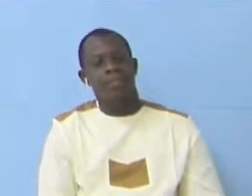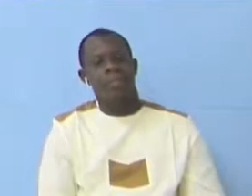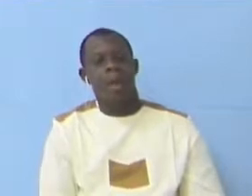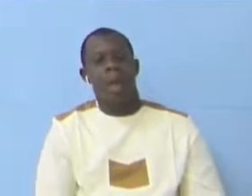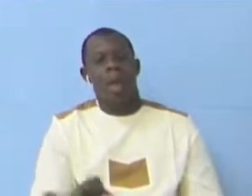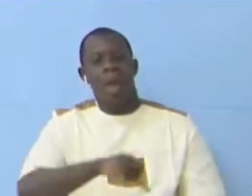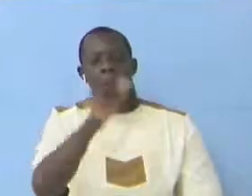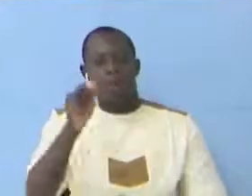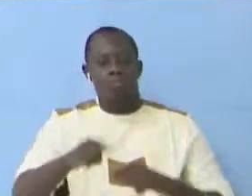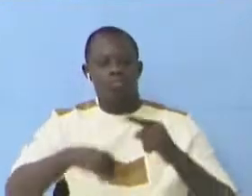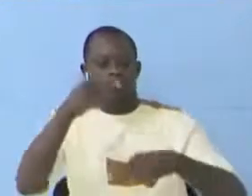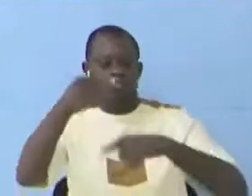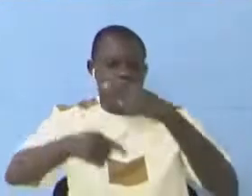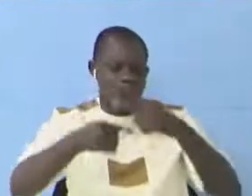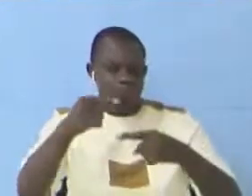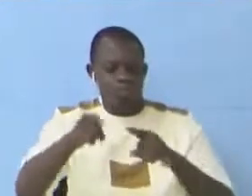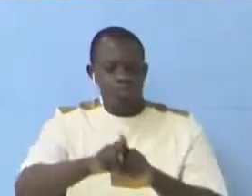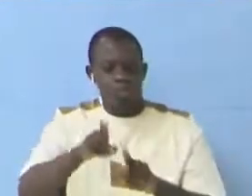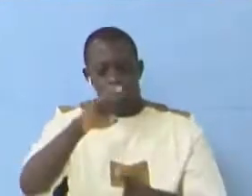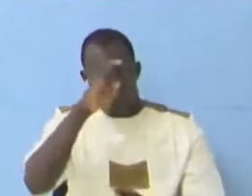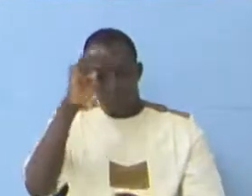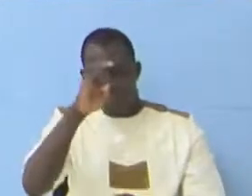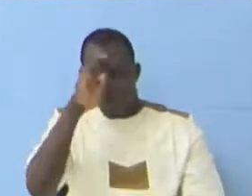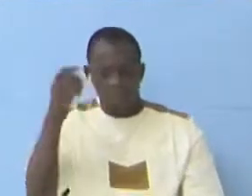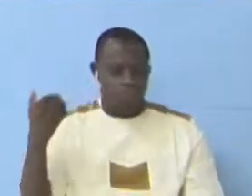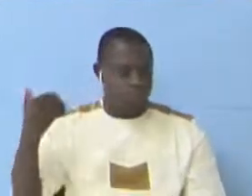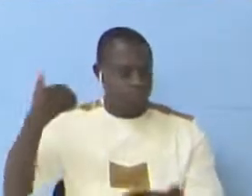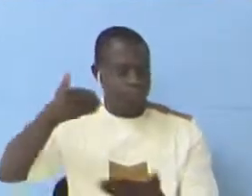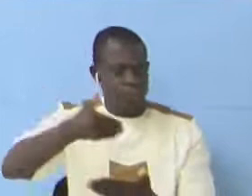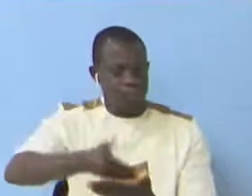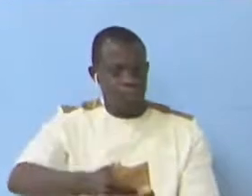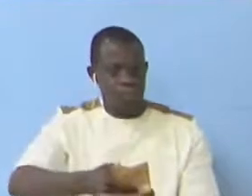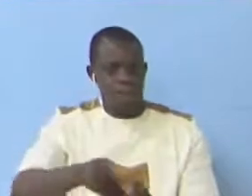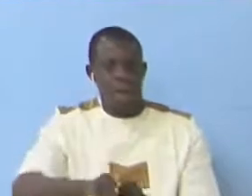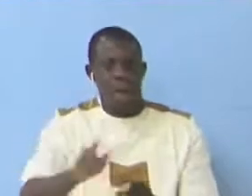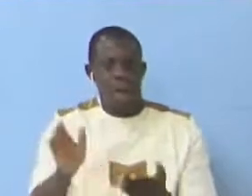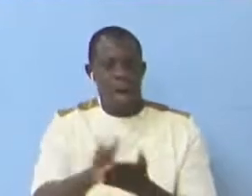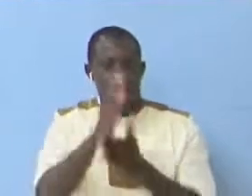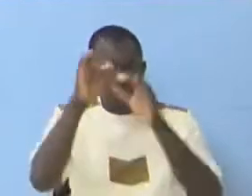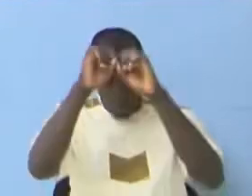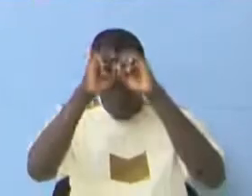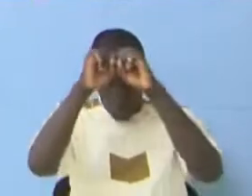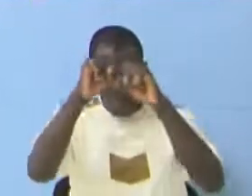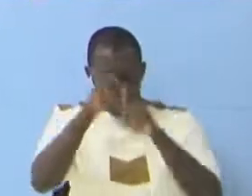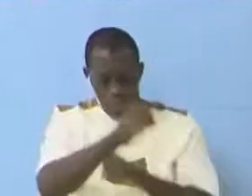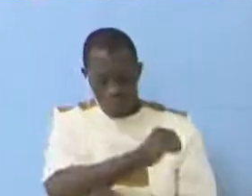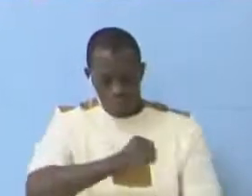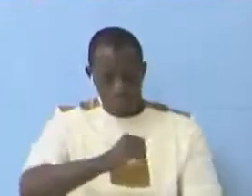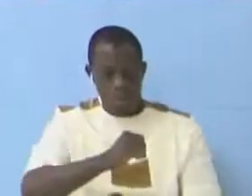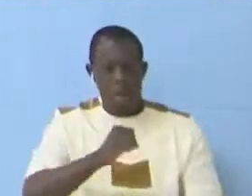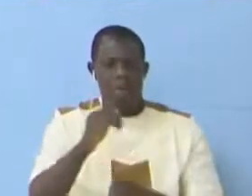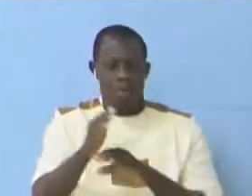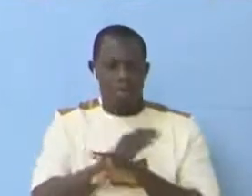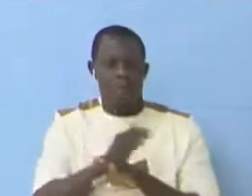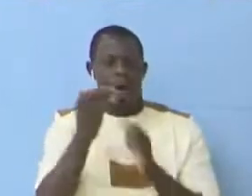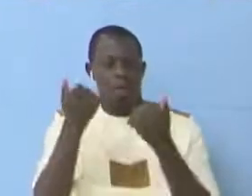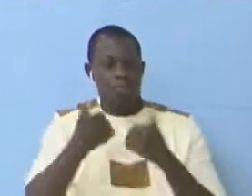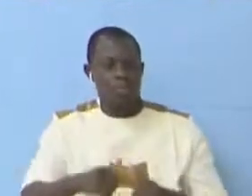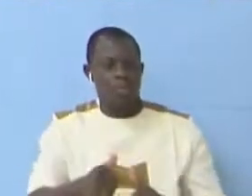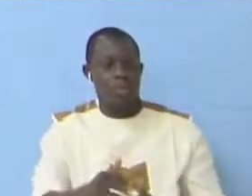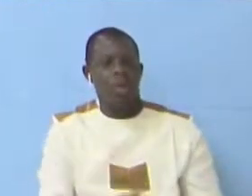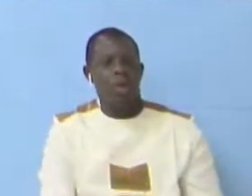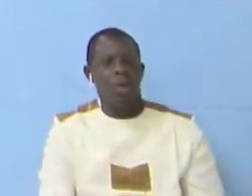you continued in the service until the coup d'etat? Nga continue nag di liggéey ba jamono coup d'etat bi.